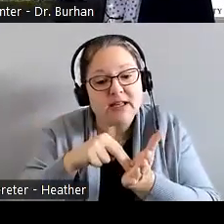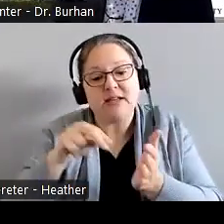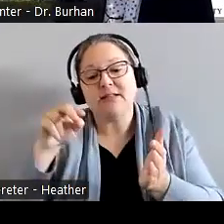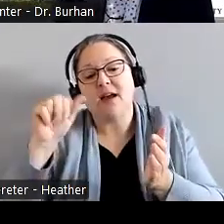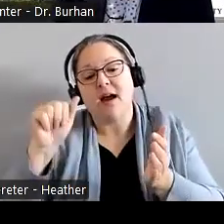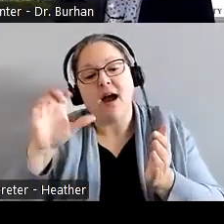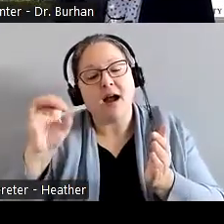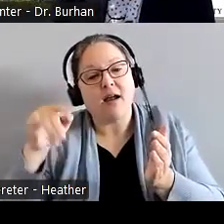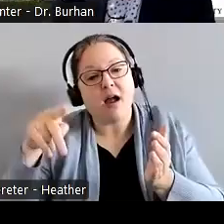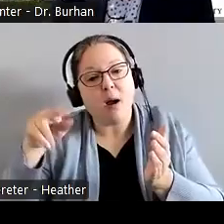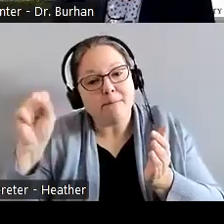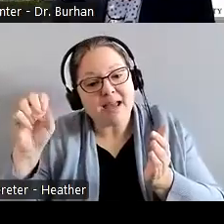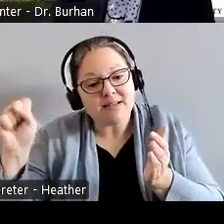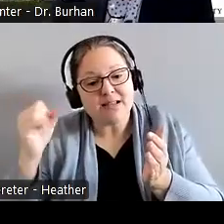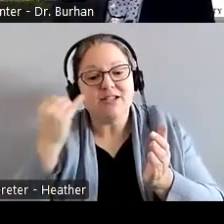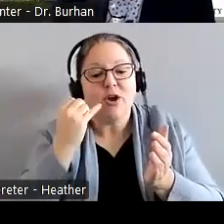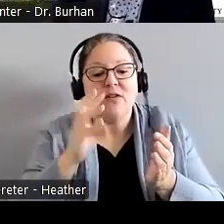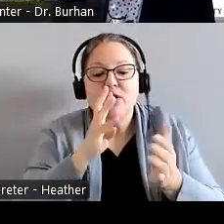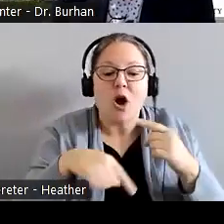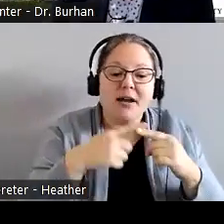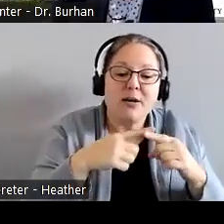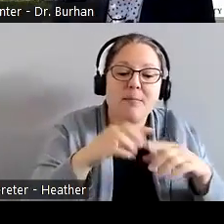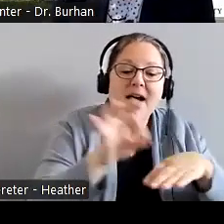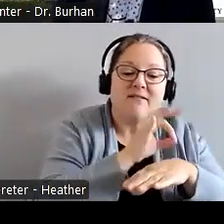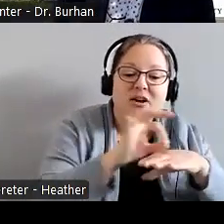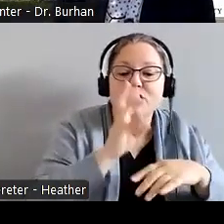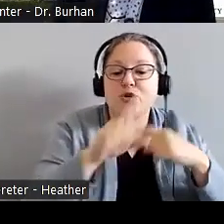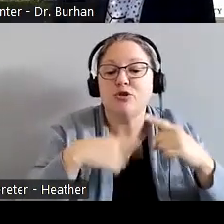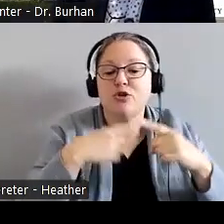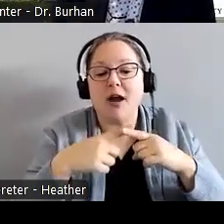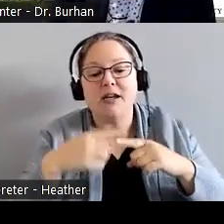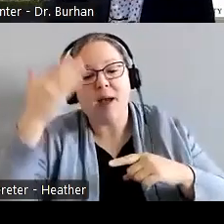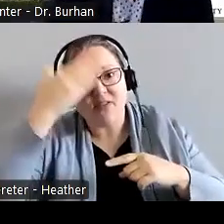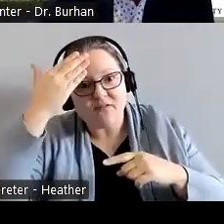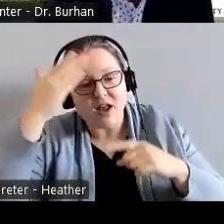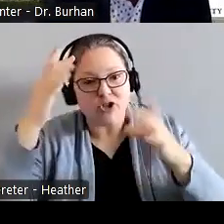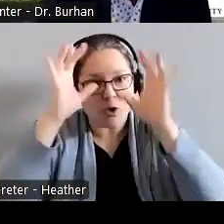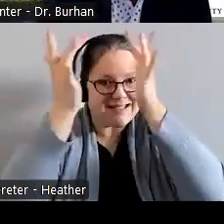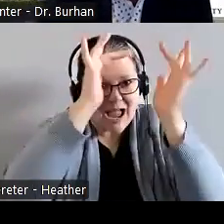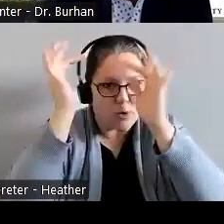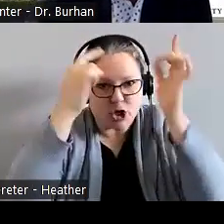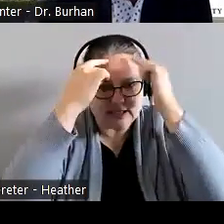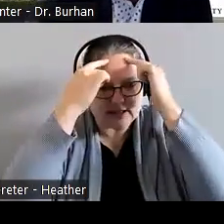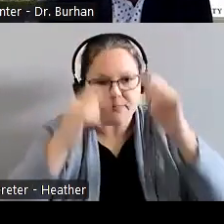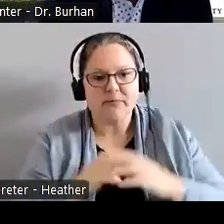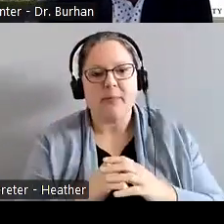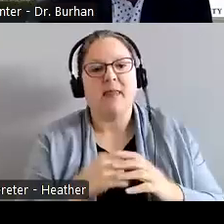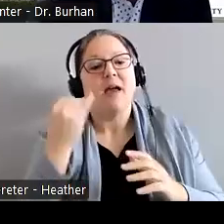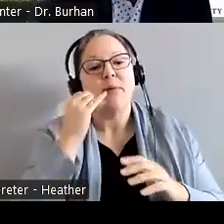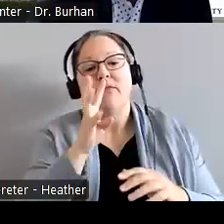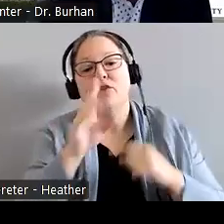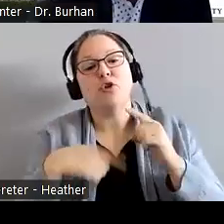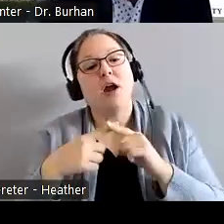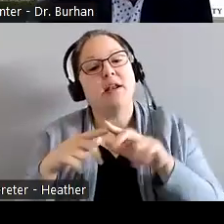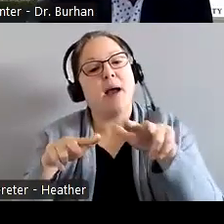function, you talk about frontal subcortical and frontal networks. Now, when it comes to gait regulation, if you look at the left side of